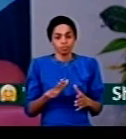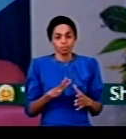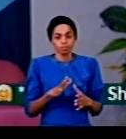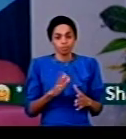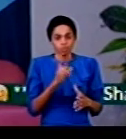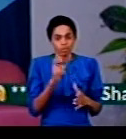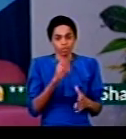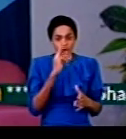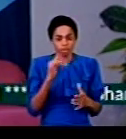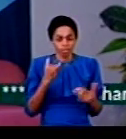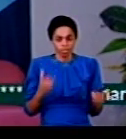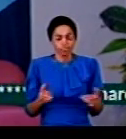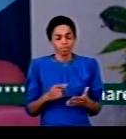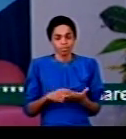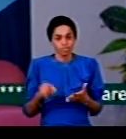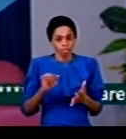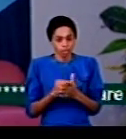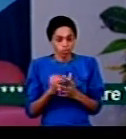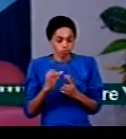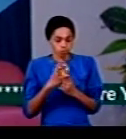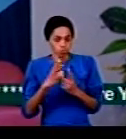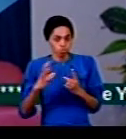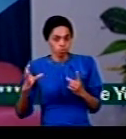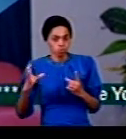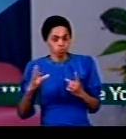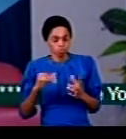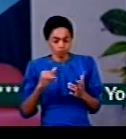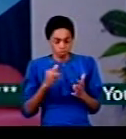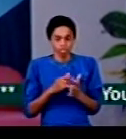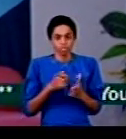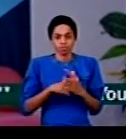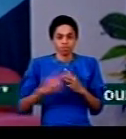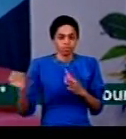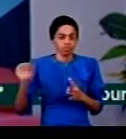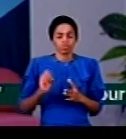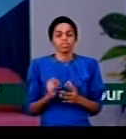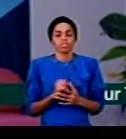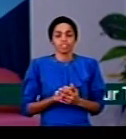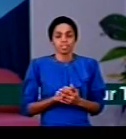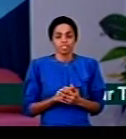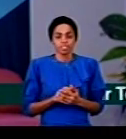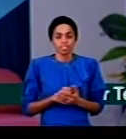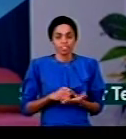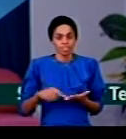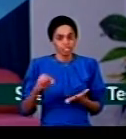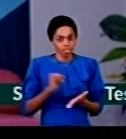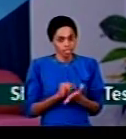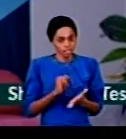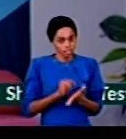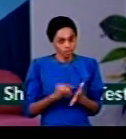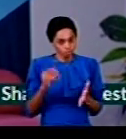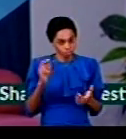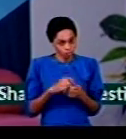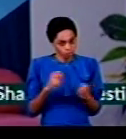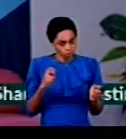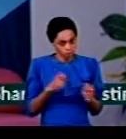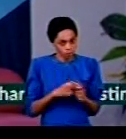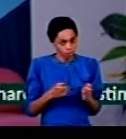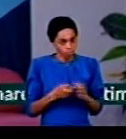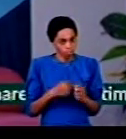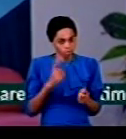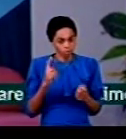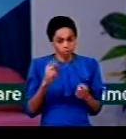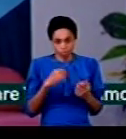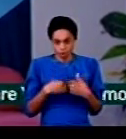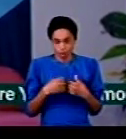Check that swelling, it's gone. Check that deafness, it's gone. Check that blindness, it